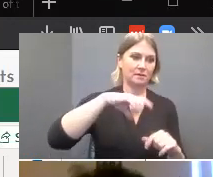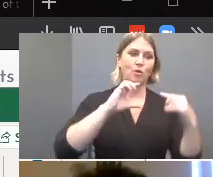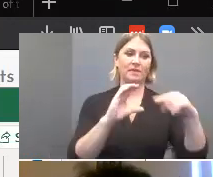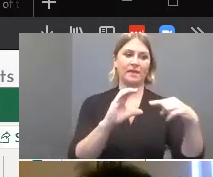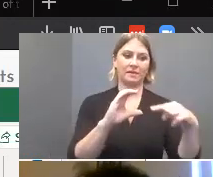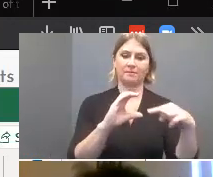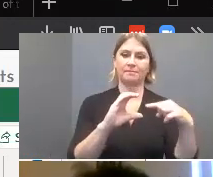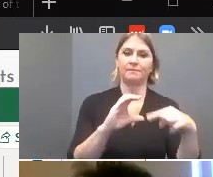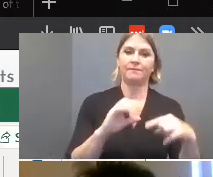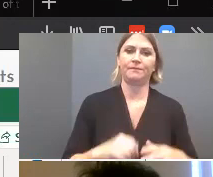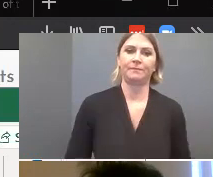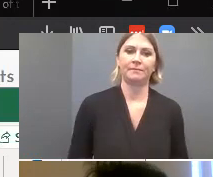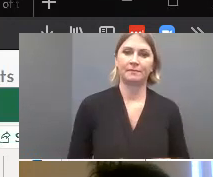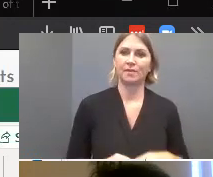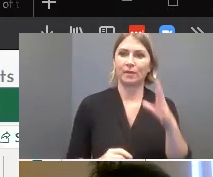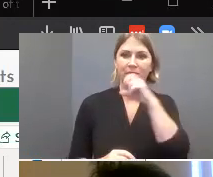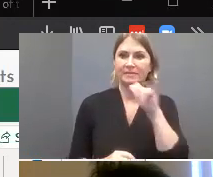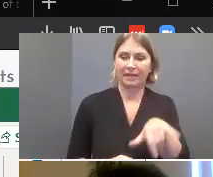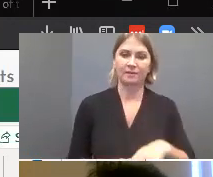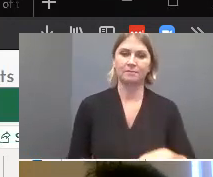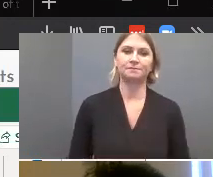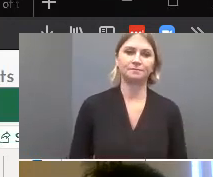of n squared. Any questions?